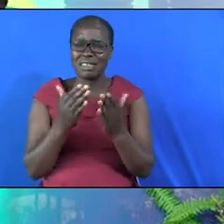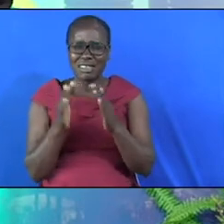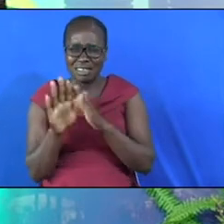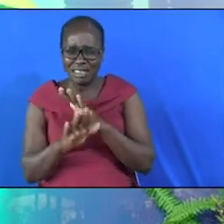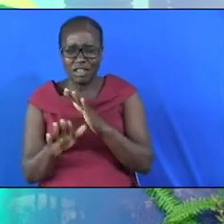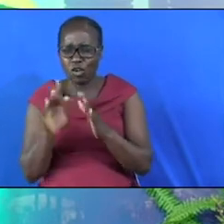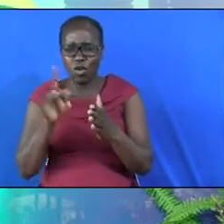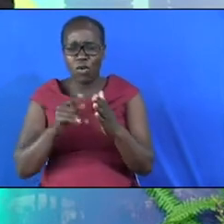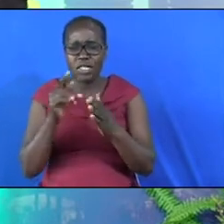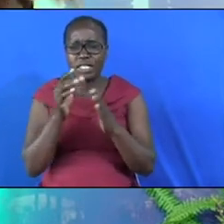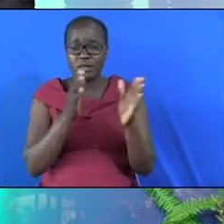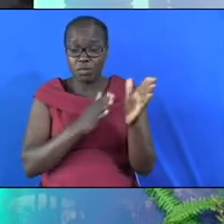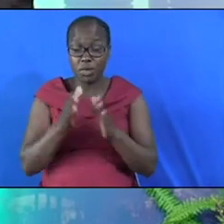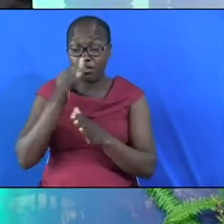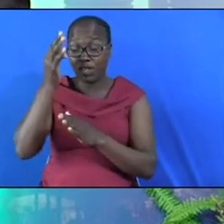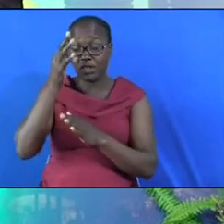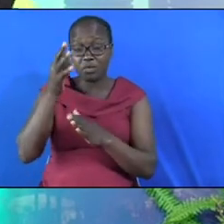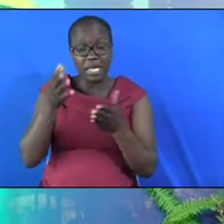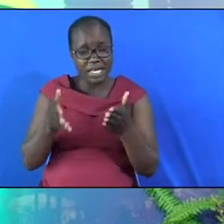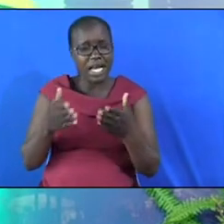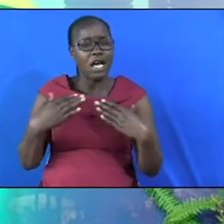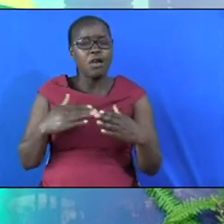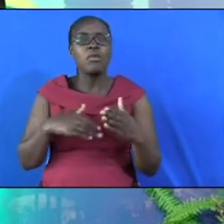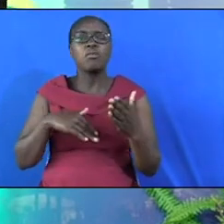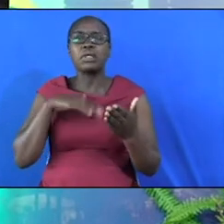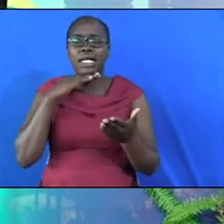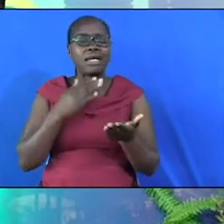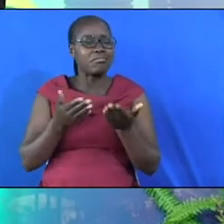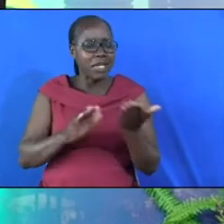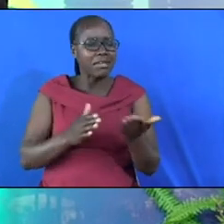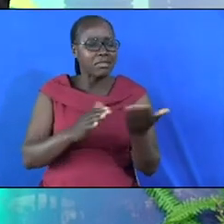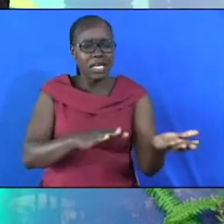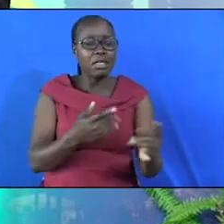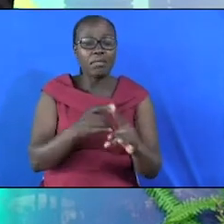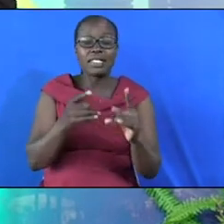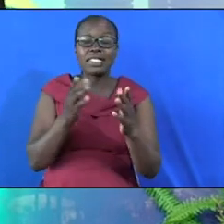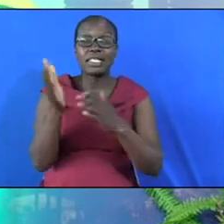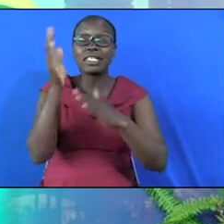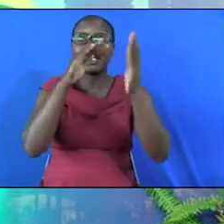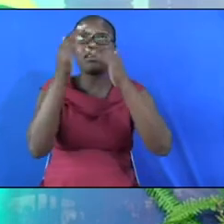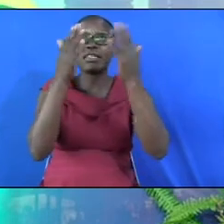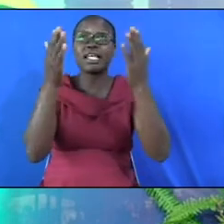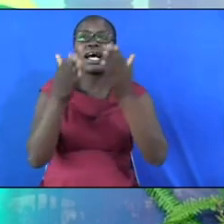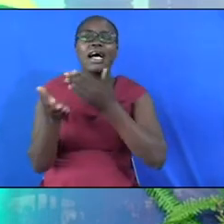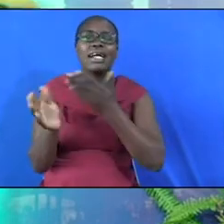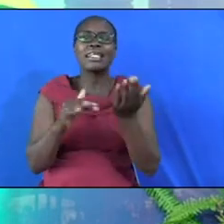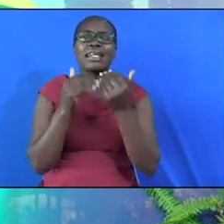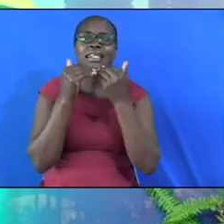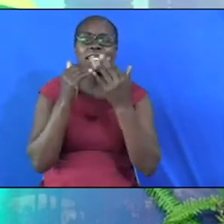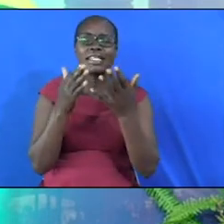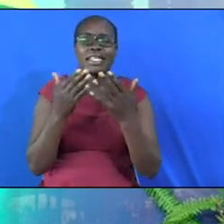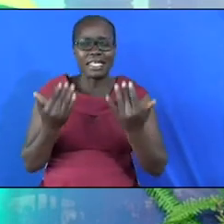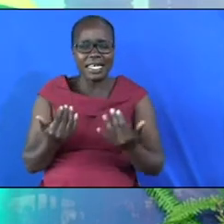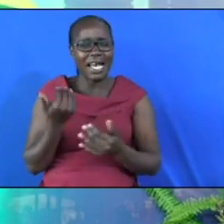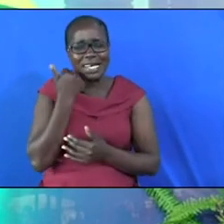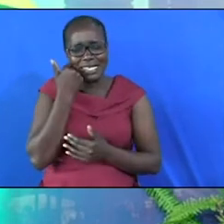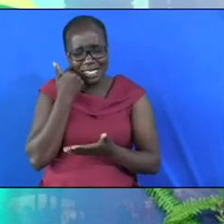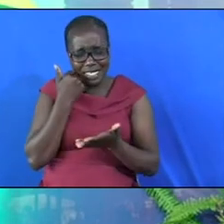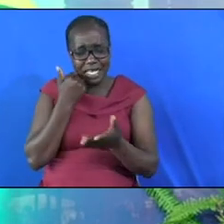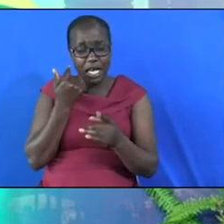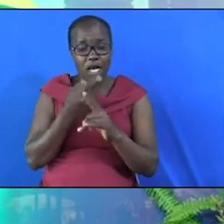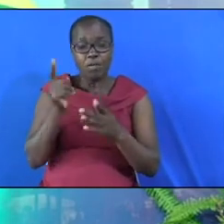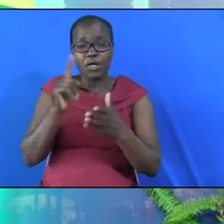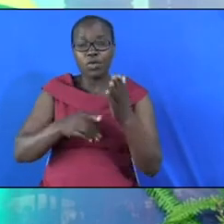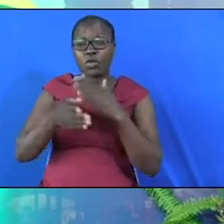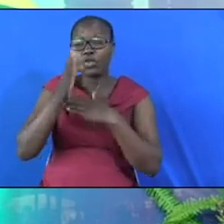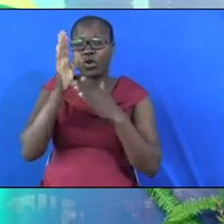the future. Here people die, but in heaven there will be nothing like death. Here people become sick, but what God has